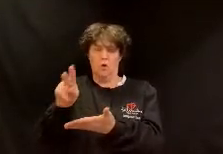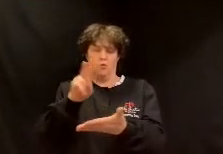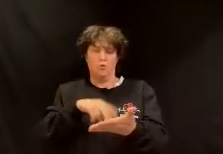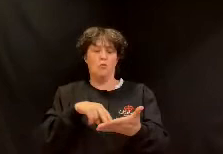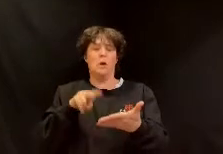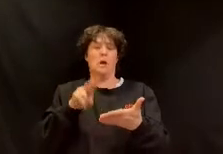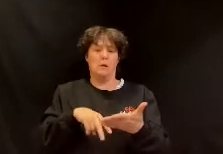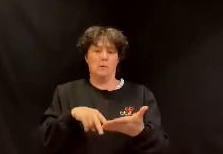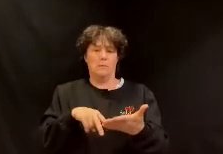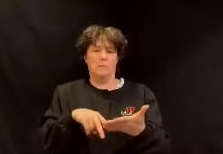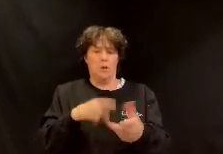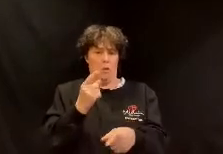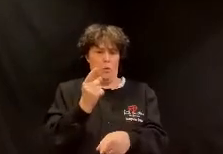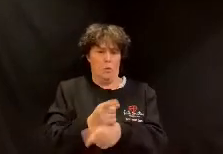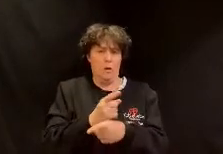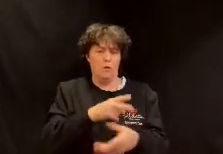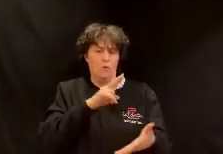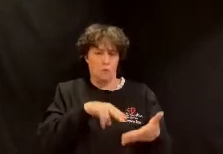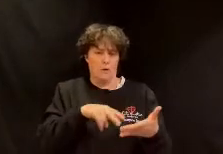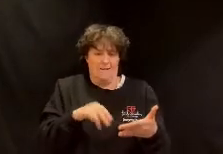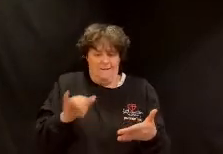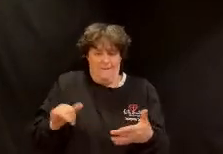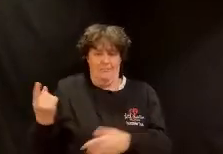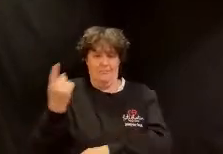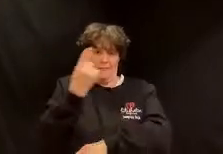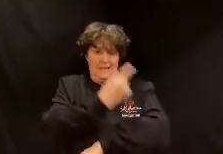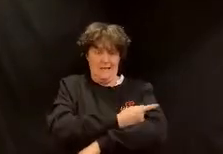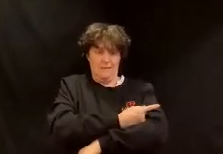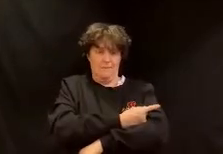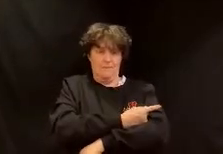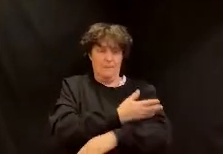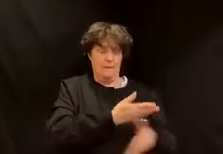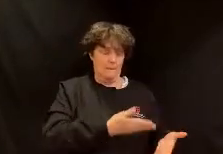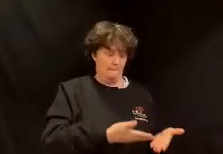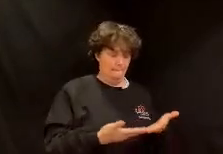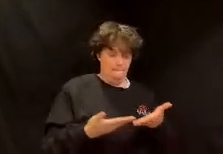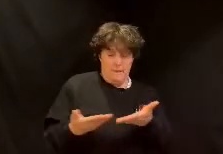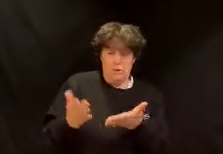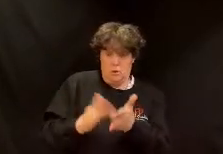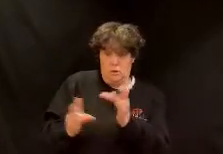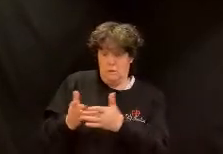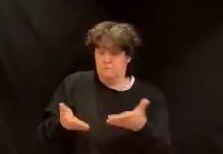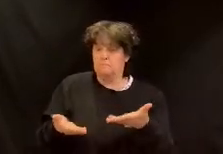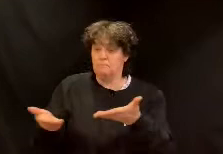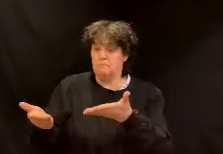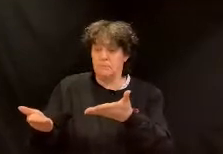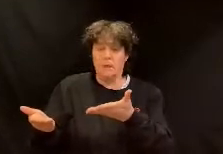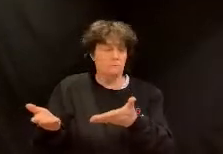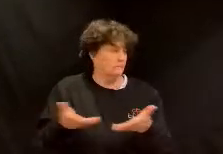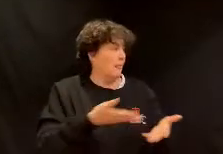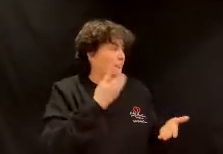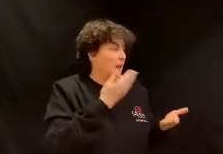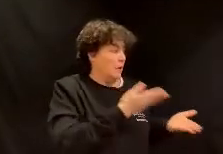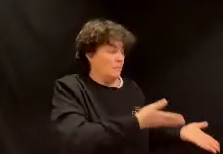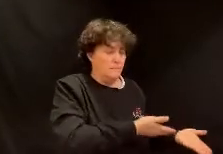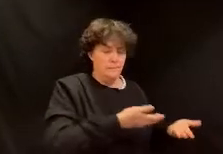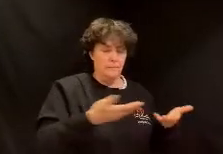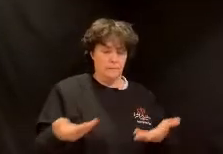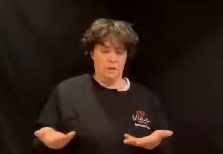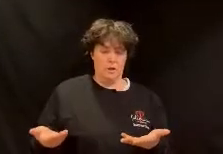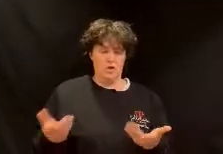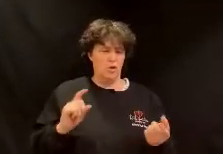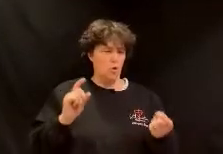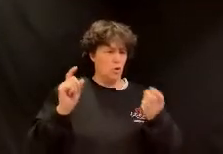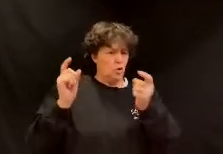the prescribed reading for the day. They handed Jesus the book. Jesus takes the book, breaks all protocol,